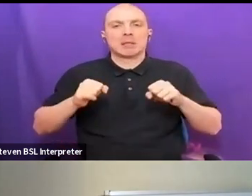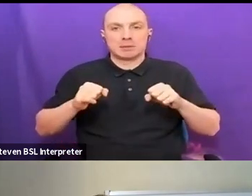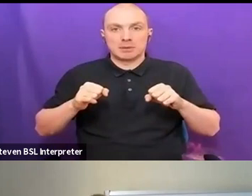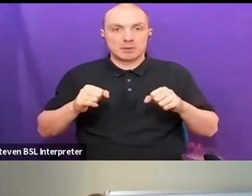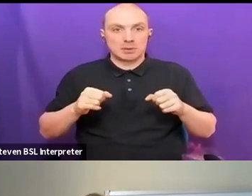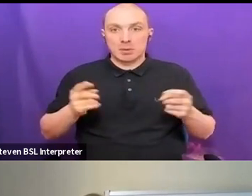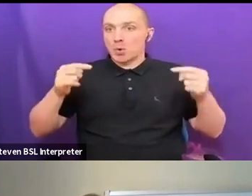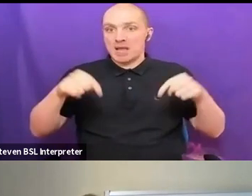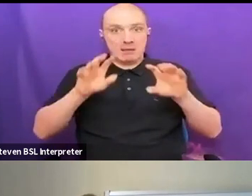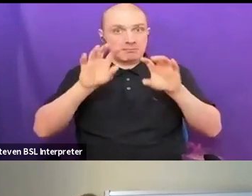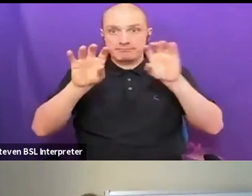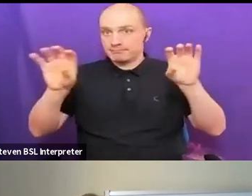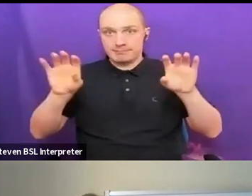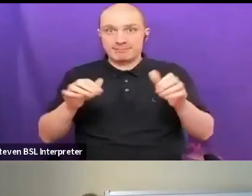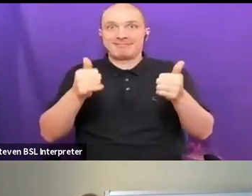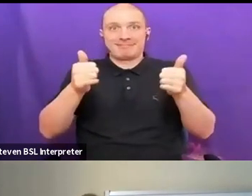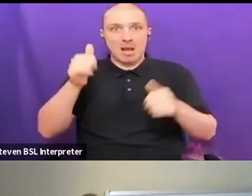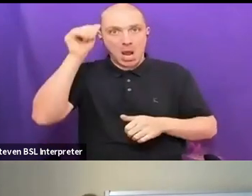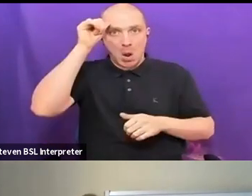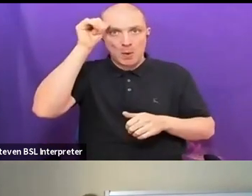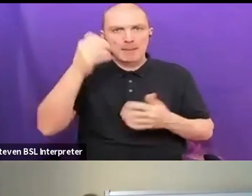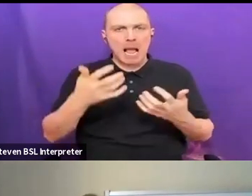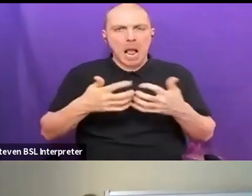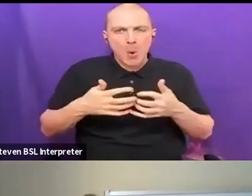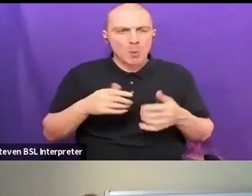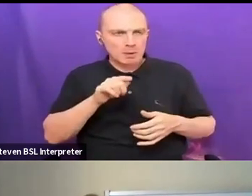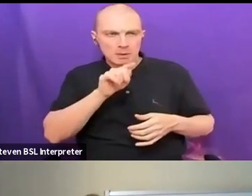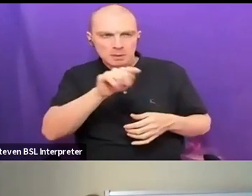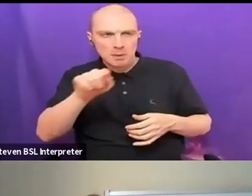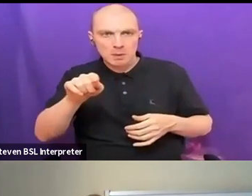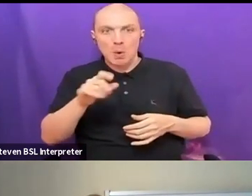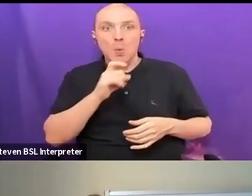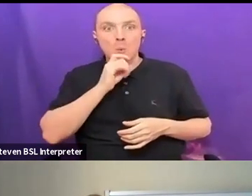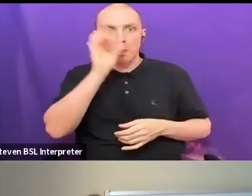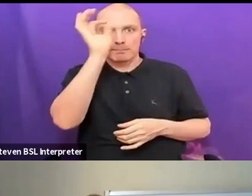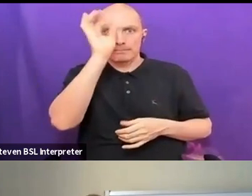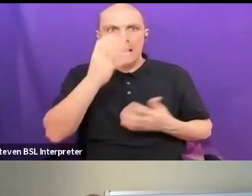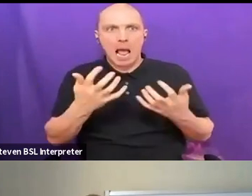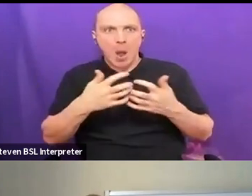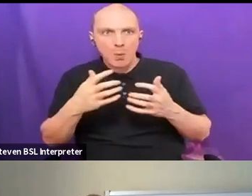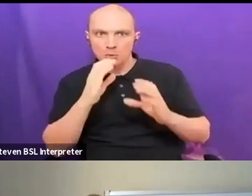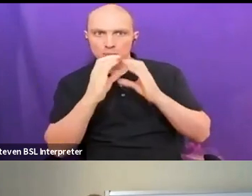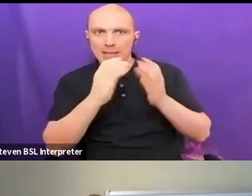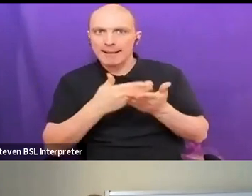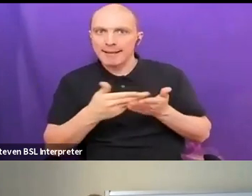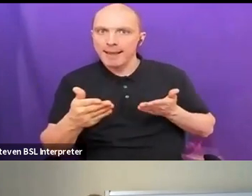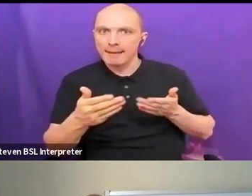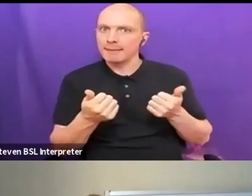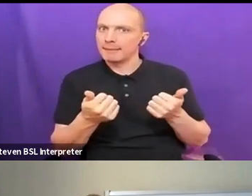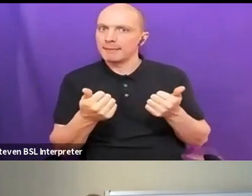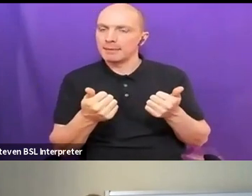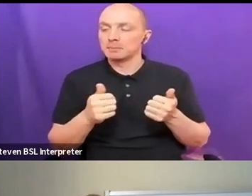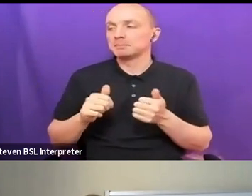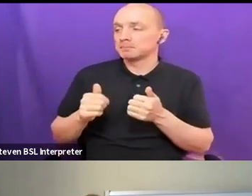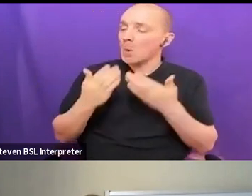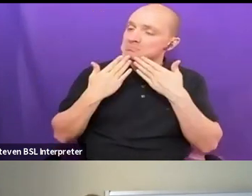how you influence people when you're out and about speaking about placemaking. Yeah, fantastic. Thanks,